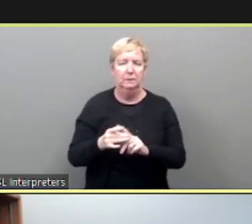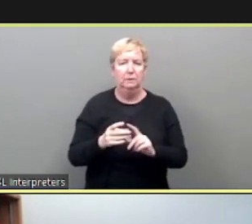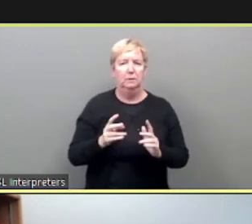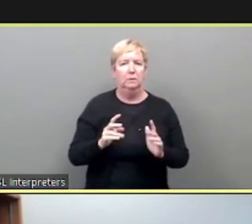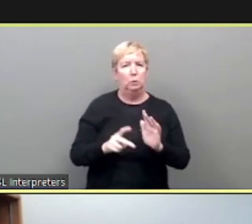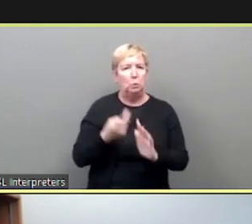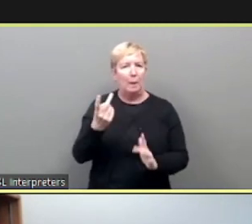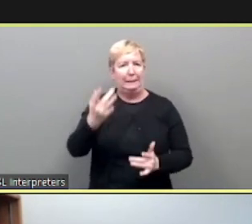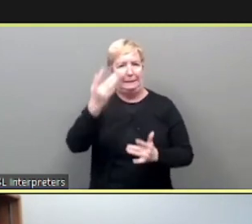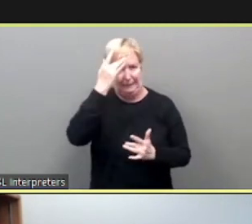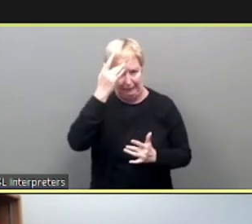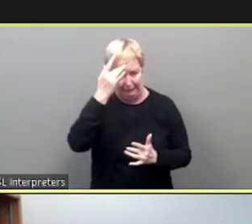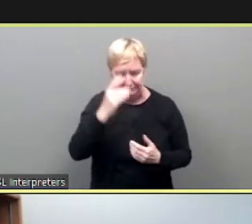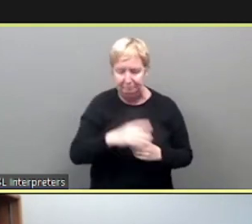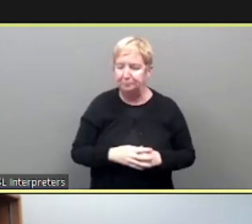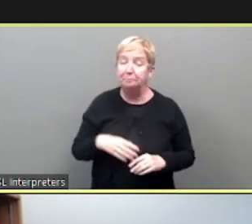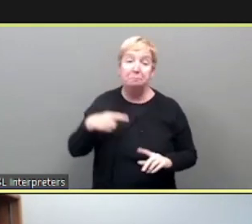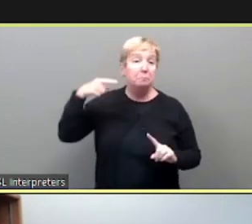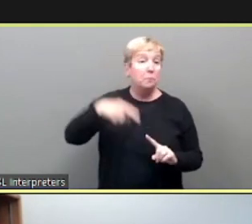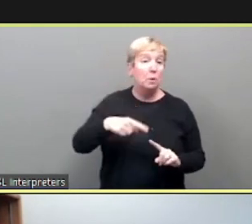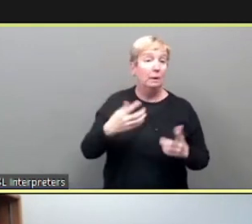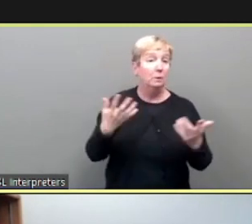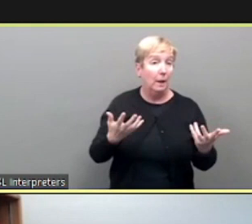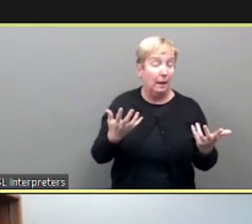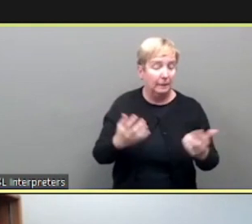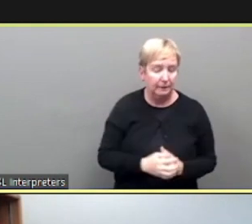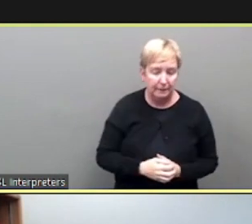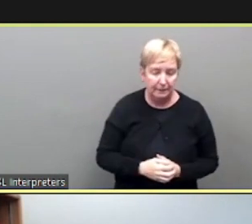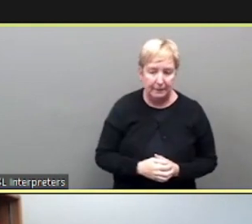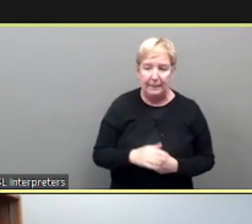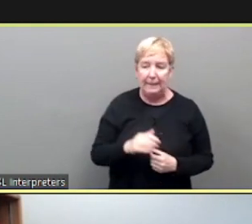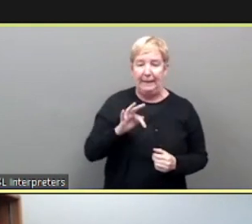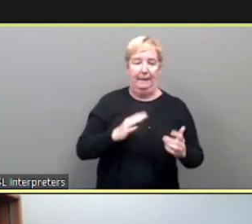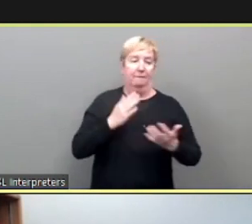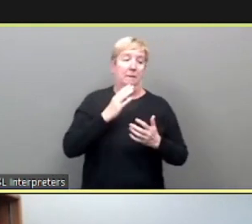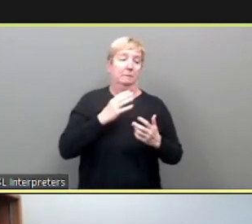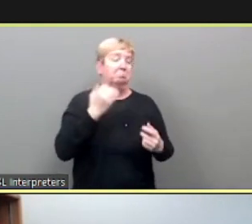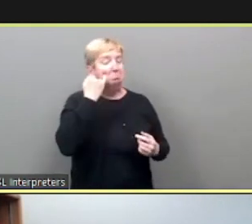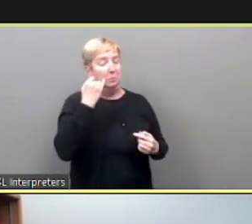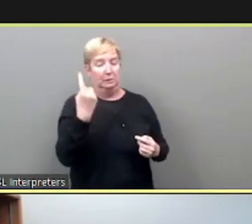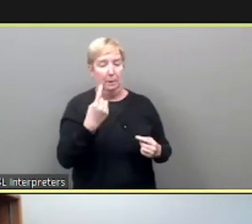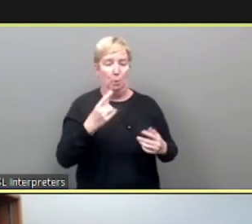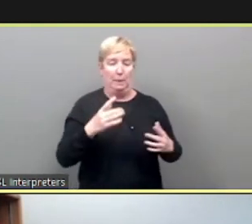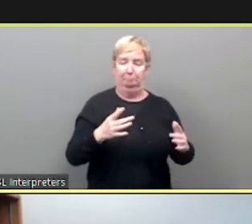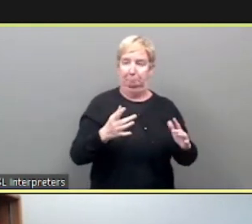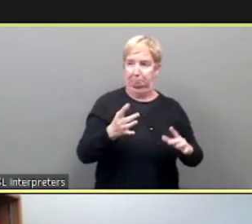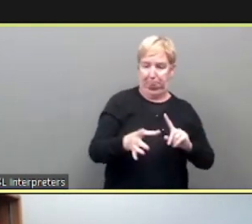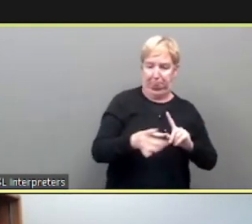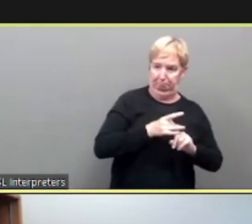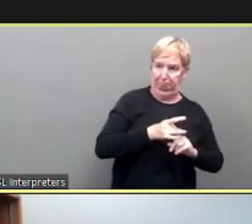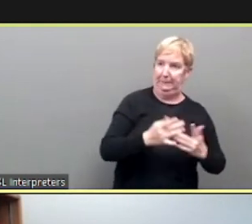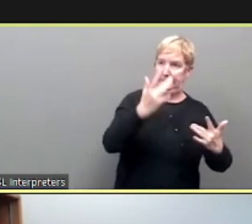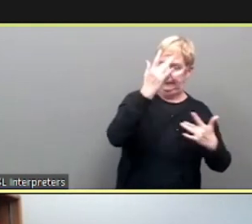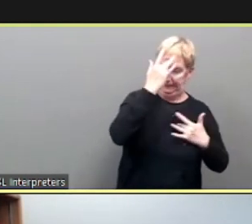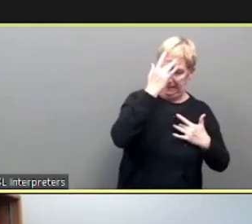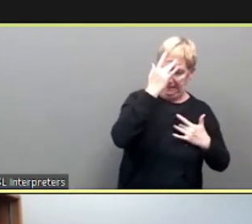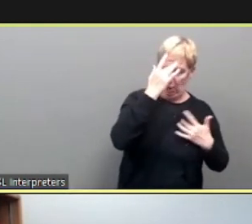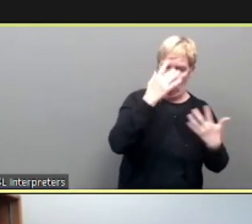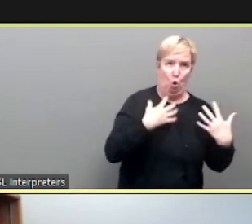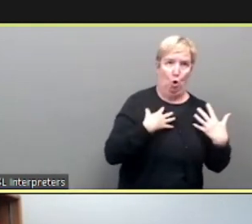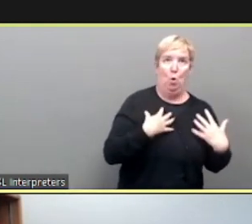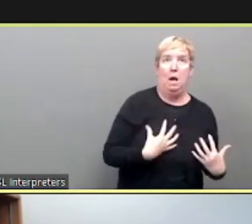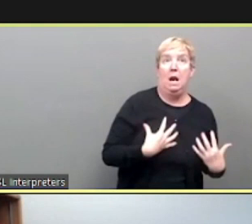plain language? It means that individuals who recover from COVID-19 appear to have a low